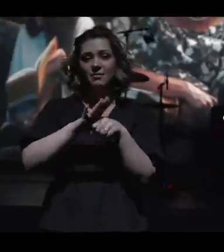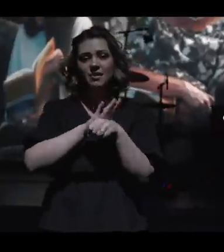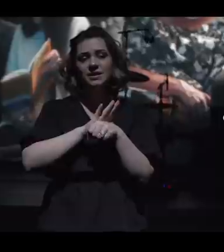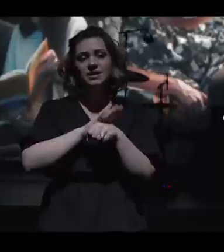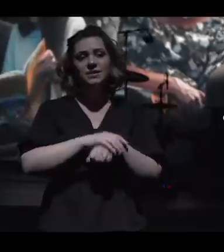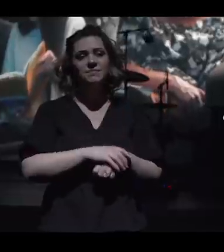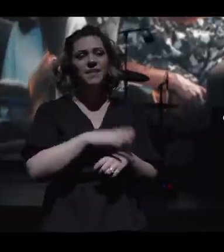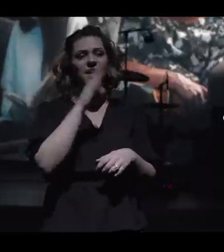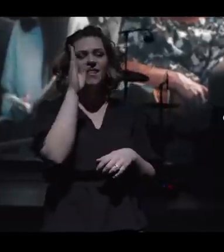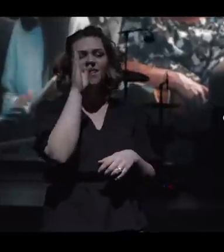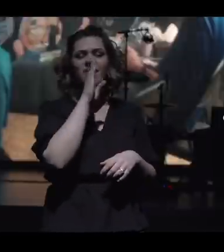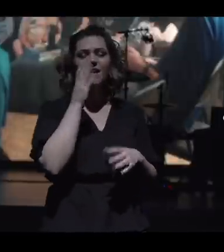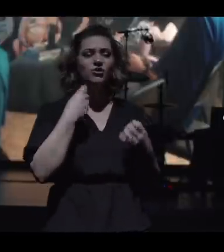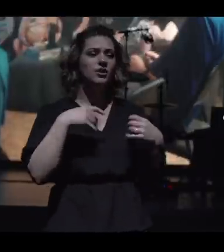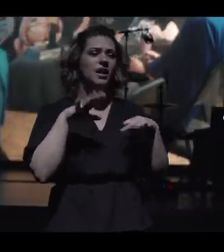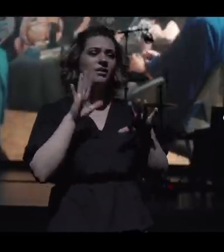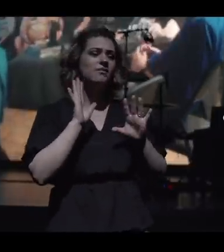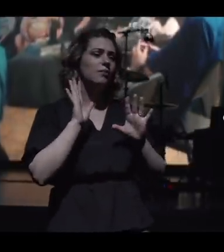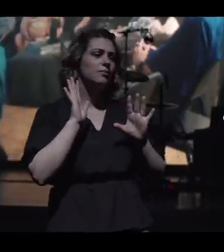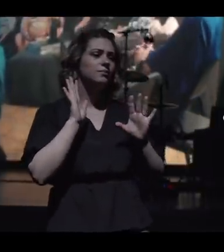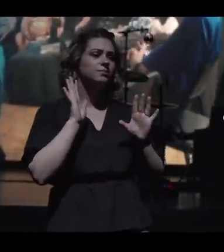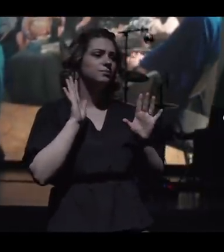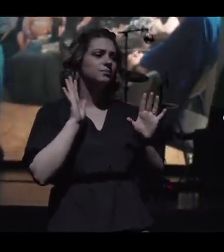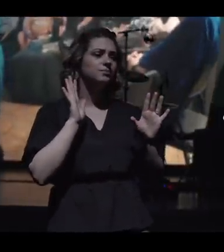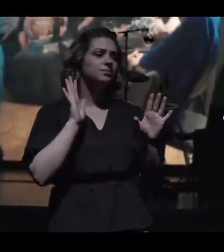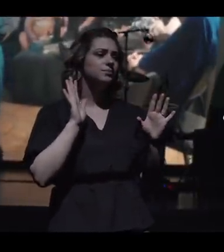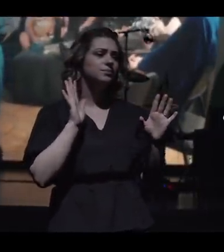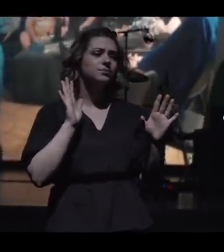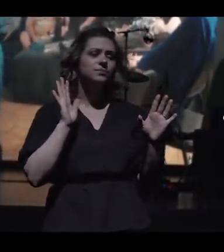that never gave up.